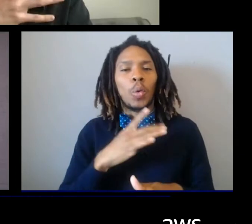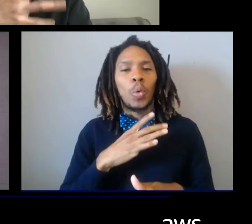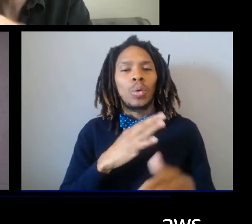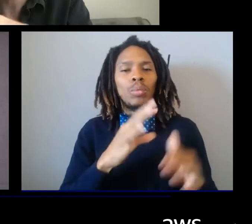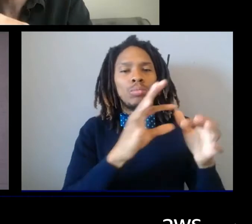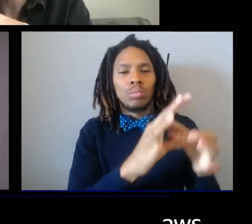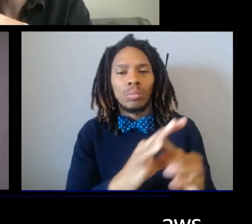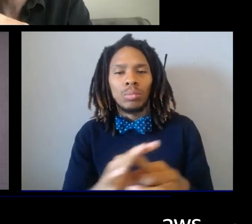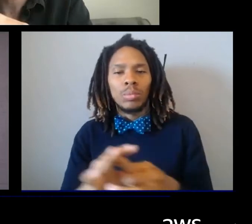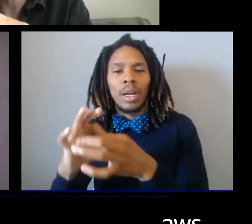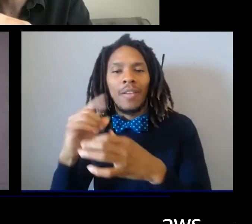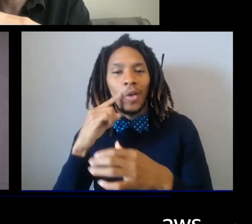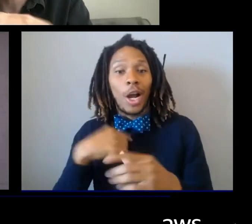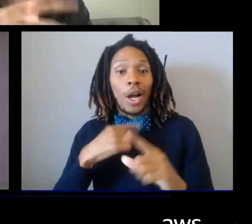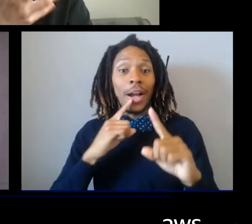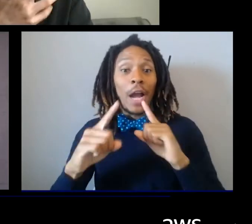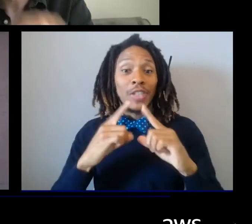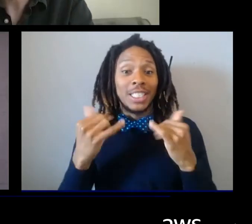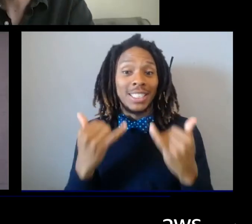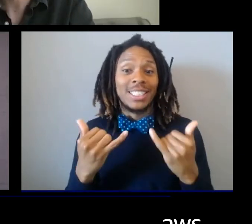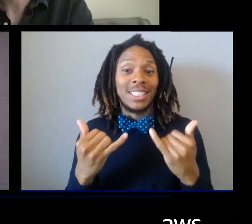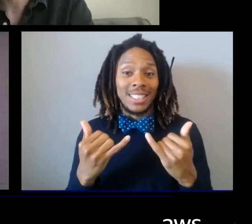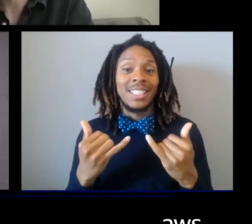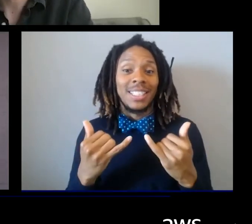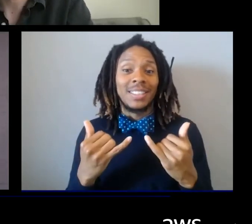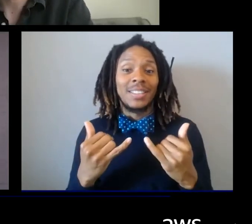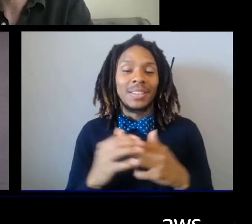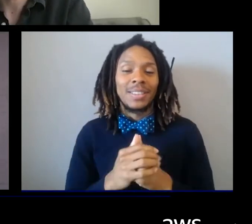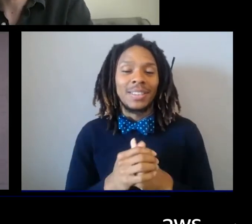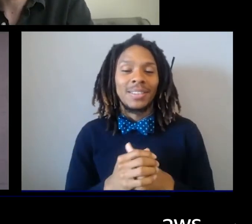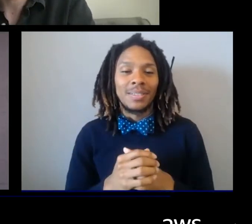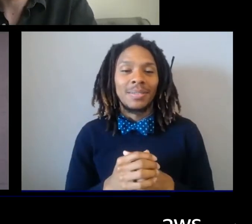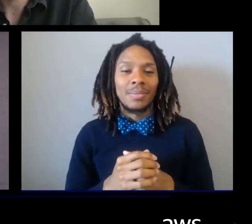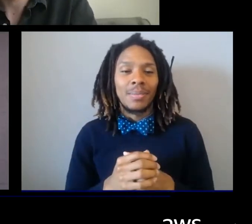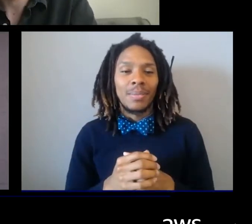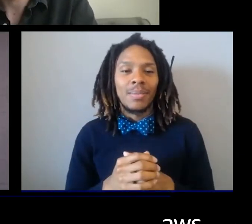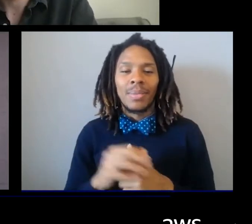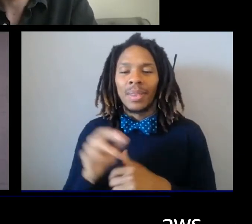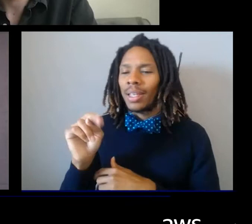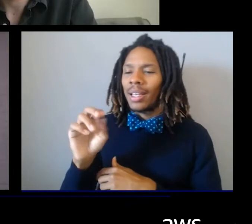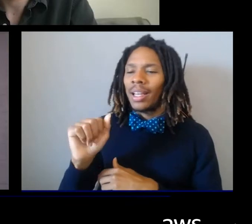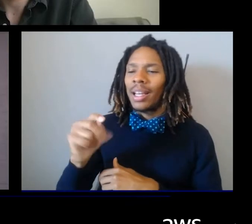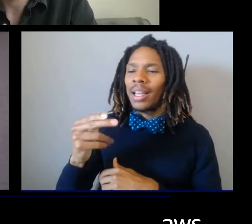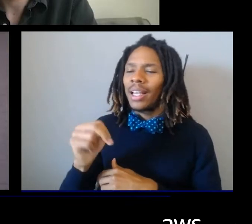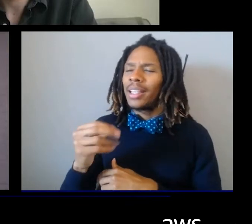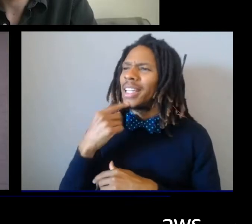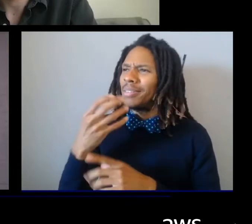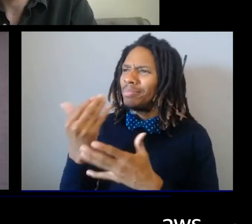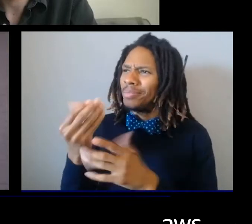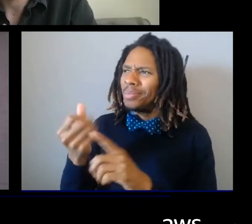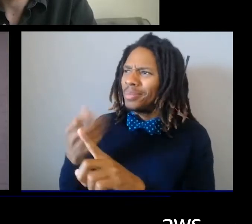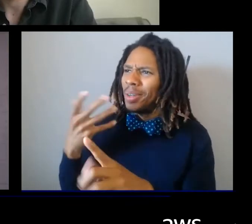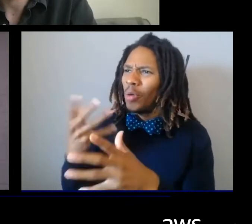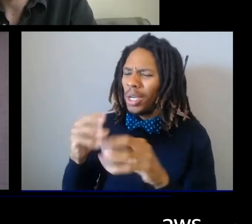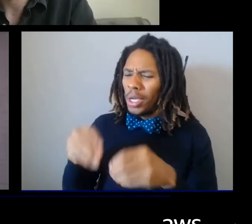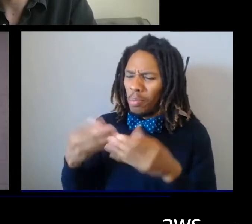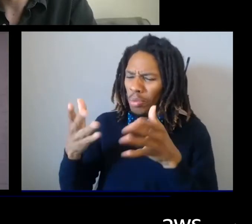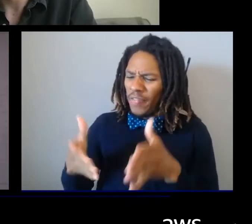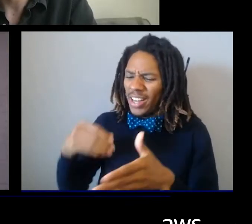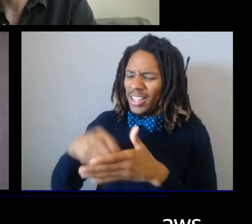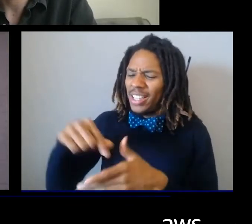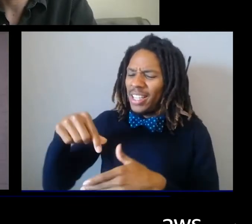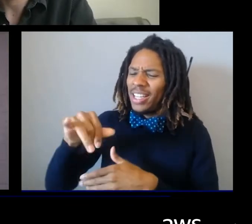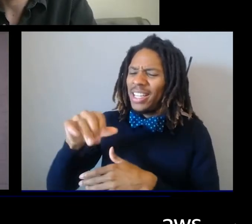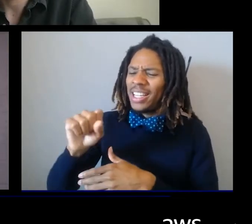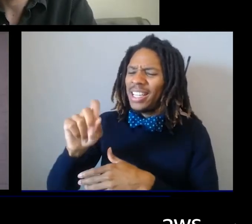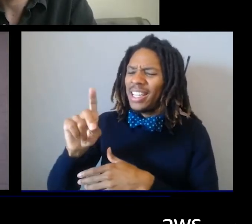our conversations today. So, Yeah, yeah. so tell us more. What is a provider in Qiskit, and what does